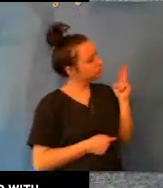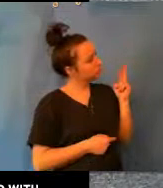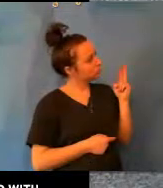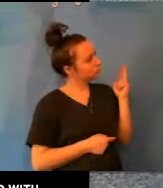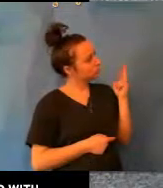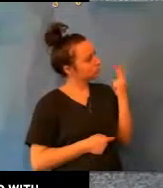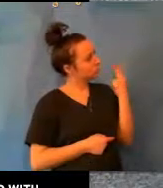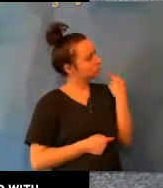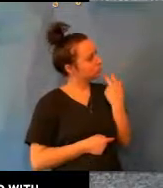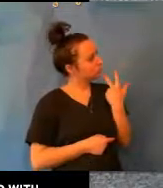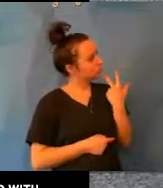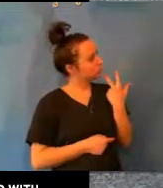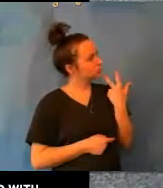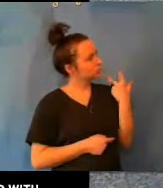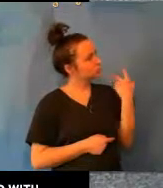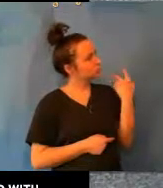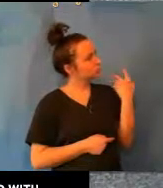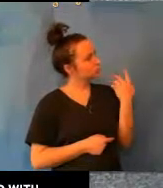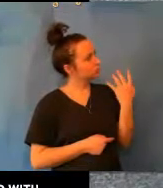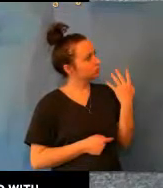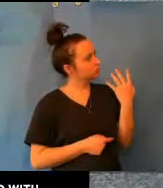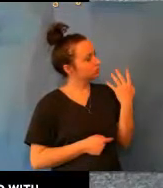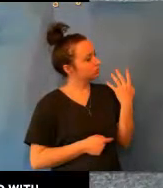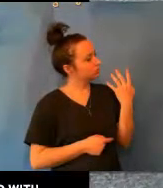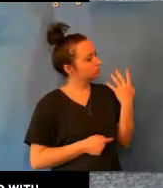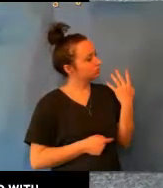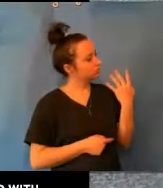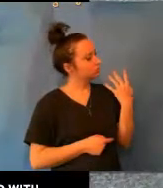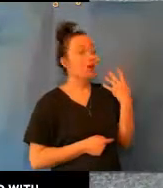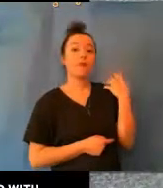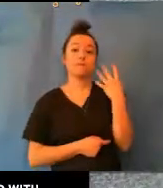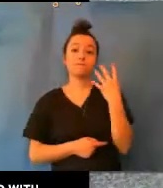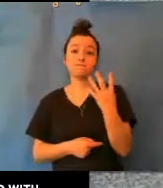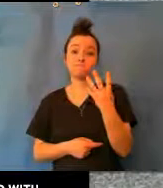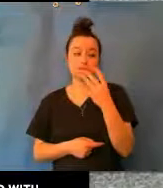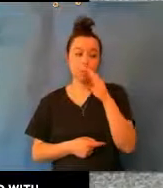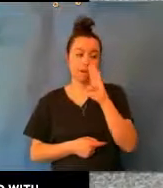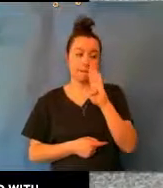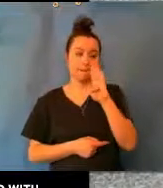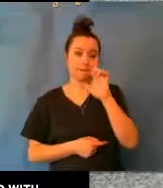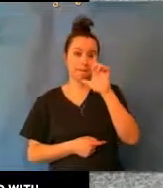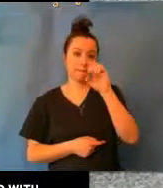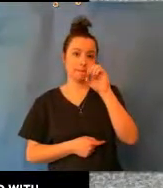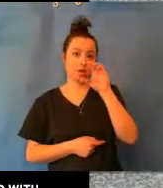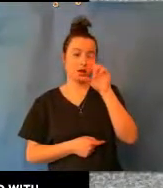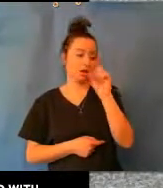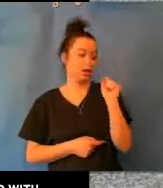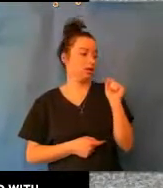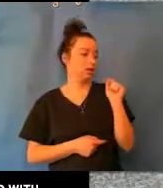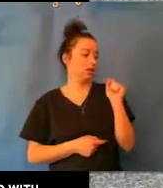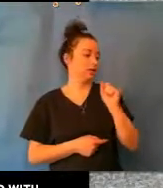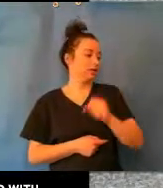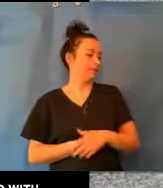2, 3, 4. So it is 4 blocks tall.